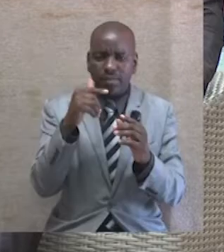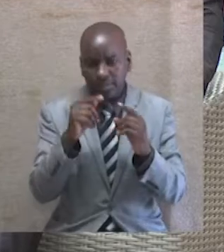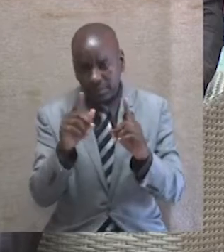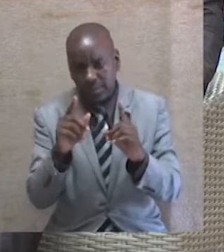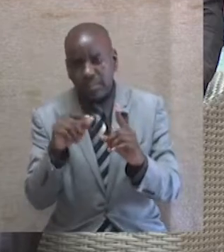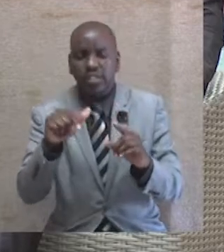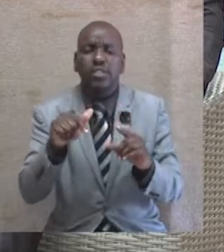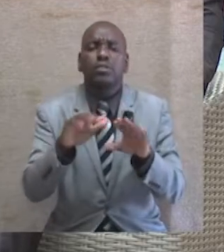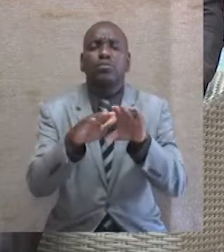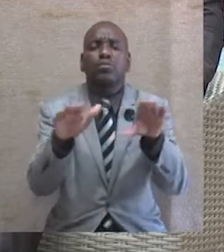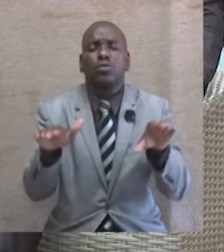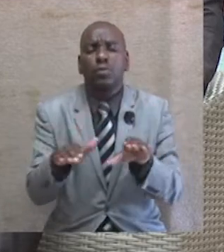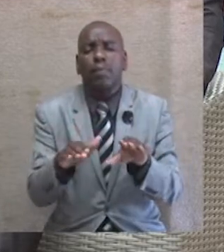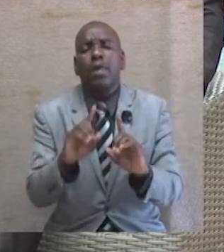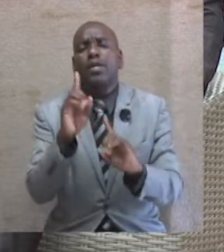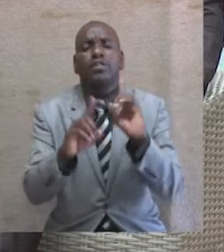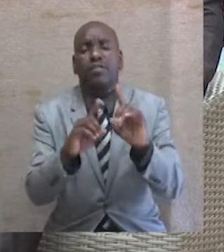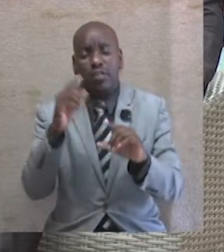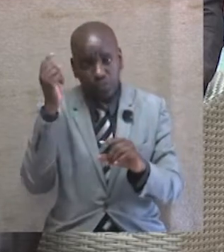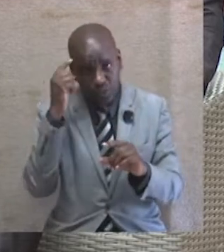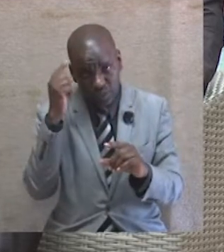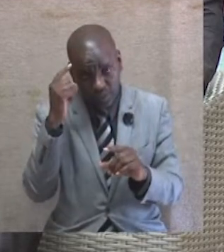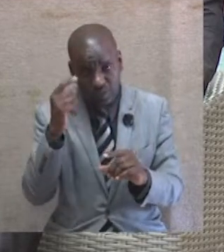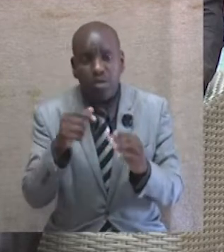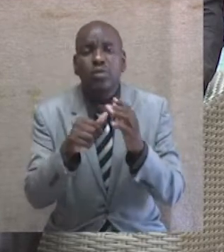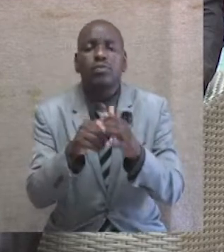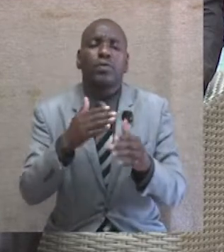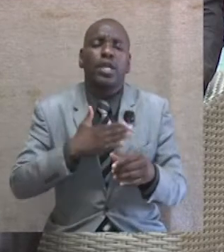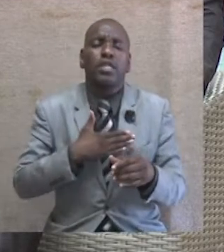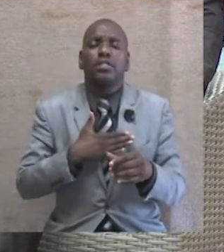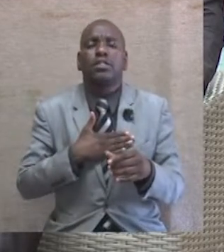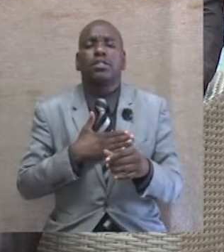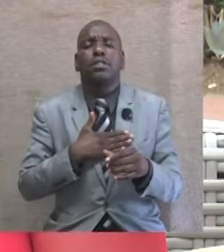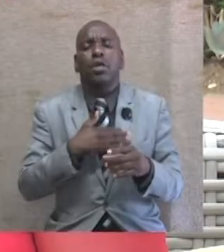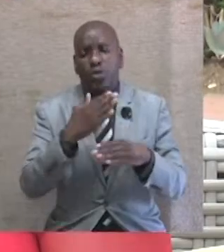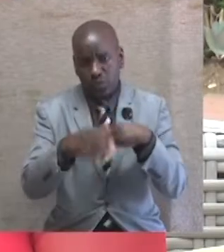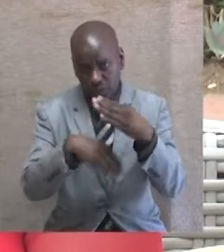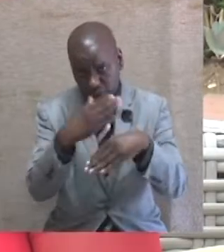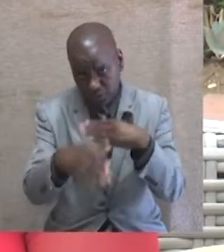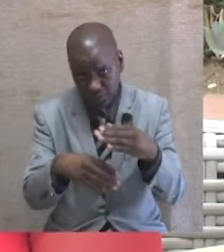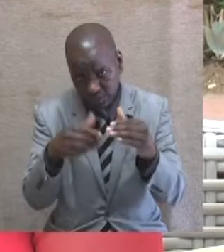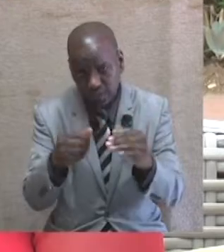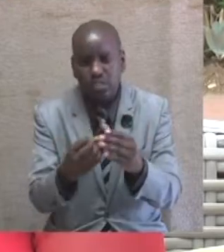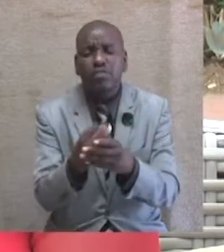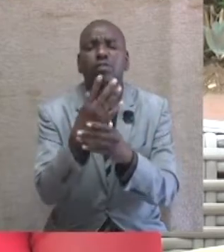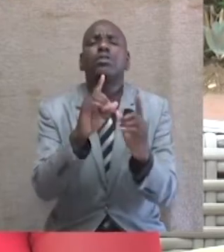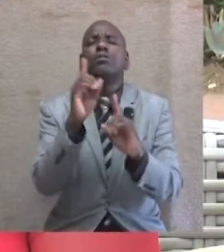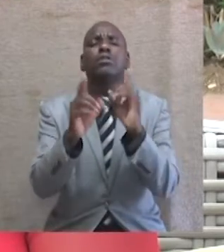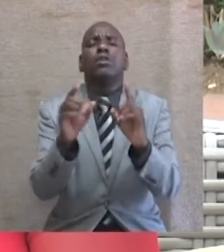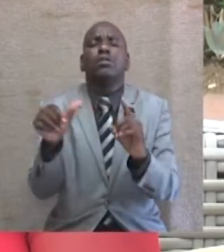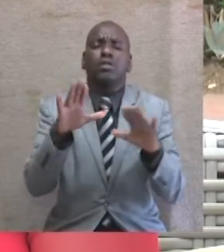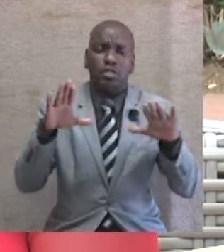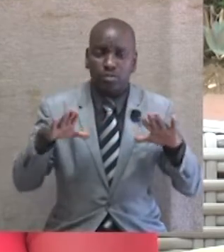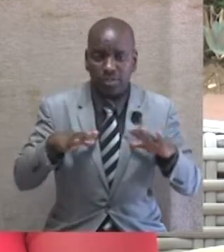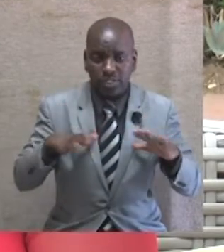particular area requires, some technical expertise, which needs, continuous capacity development and all,